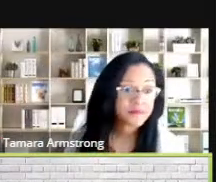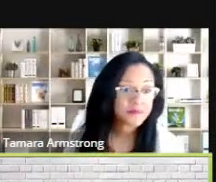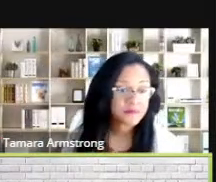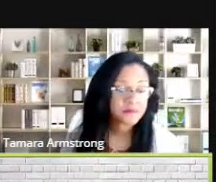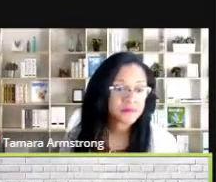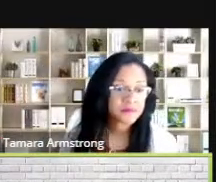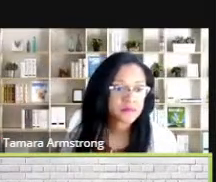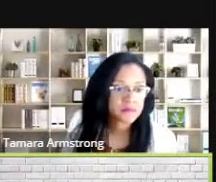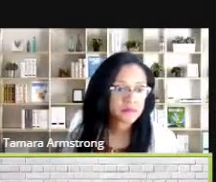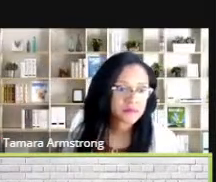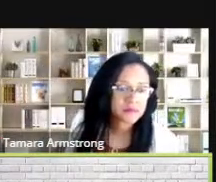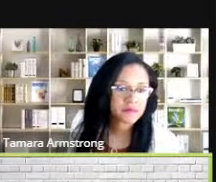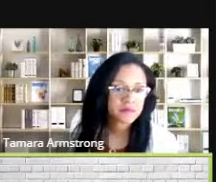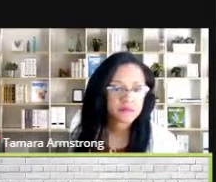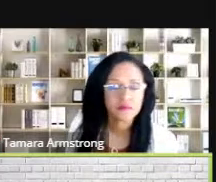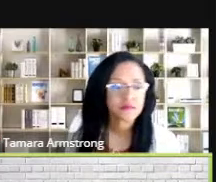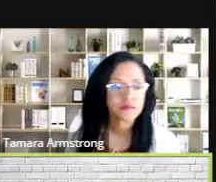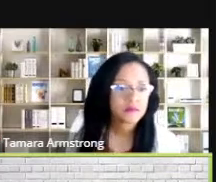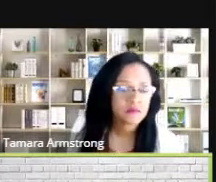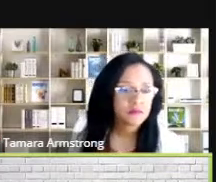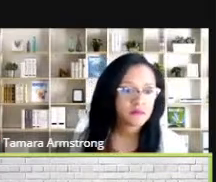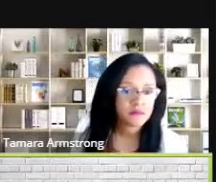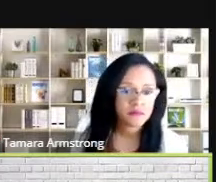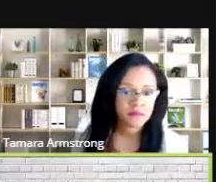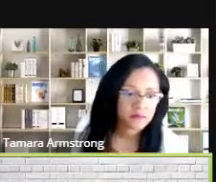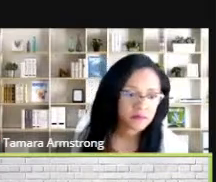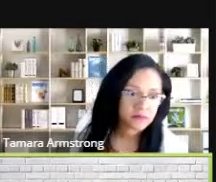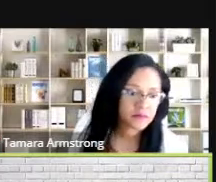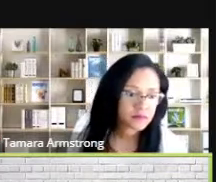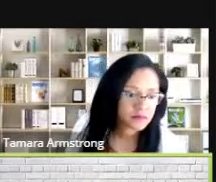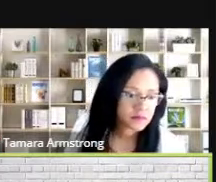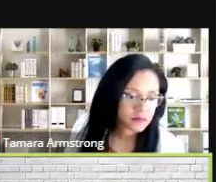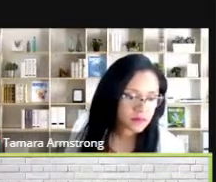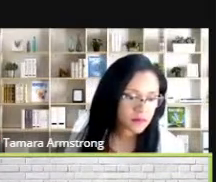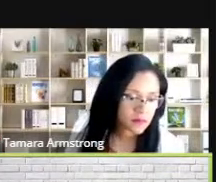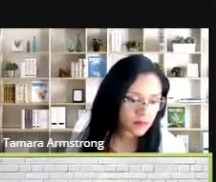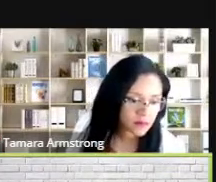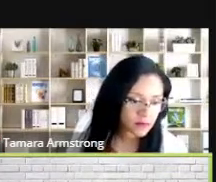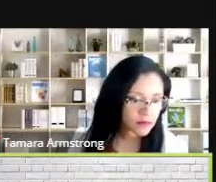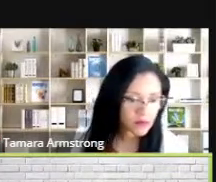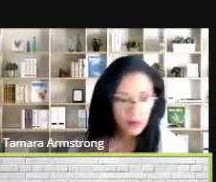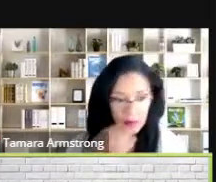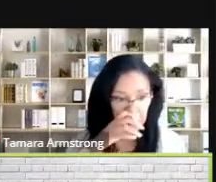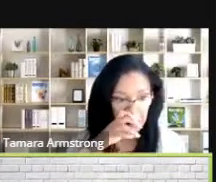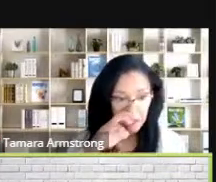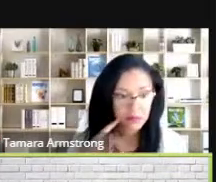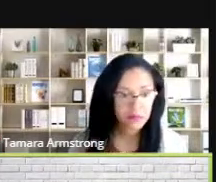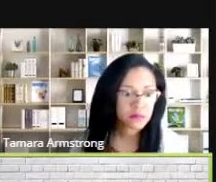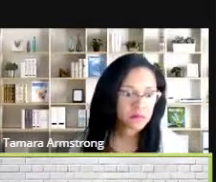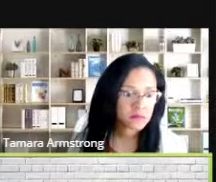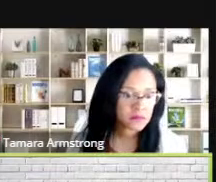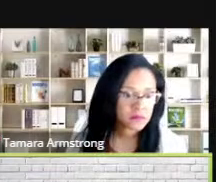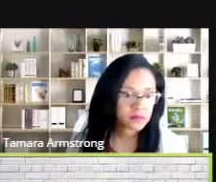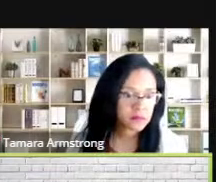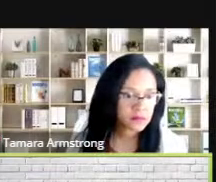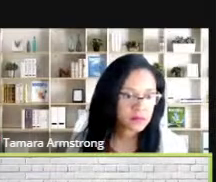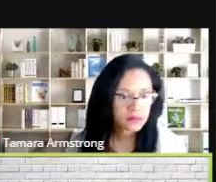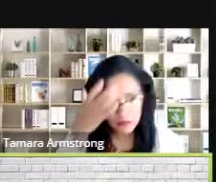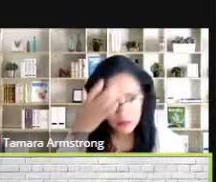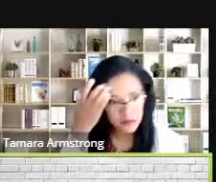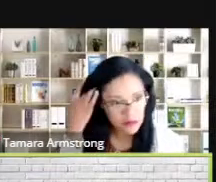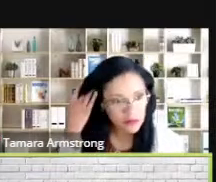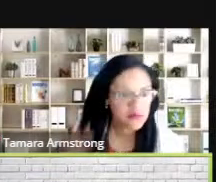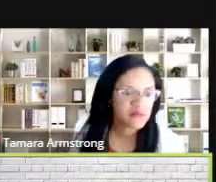Jennifer, what's the name again? Scott Peterson. Scott Peterson, are you up? Unmuting yourself?